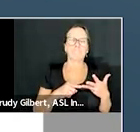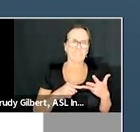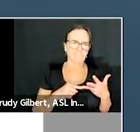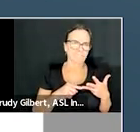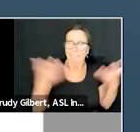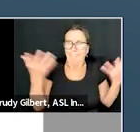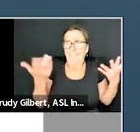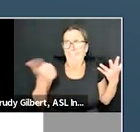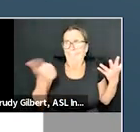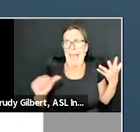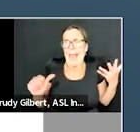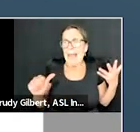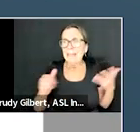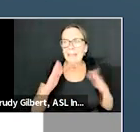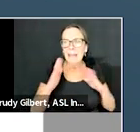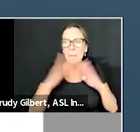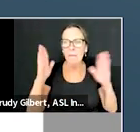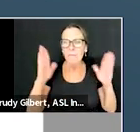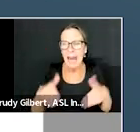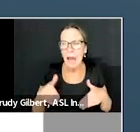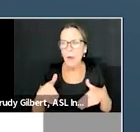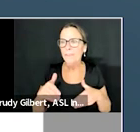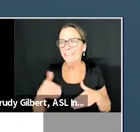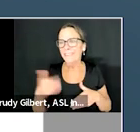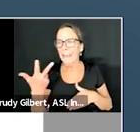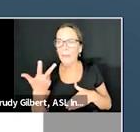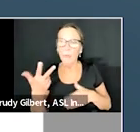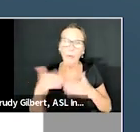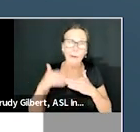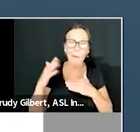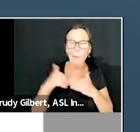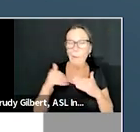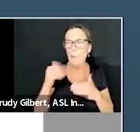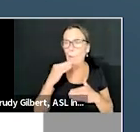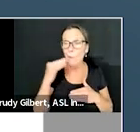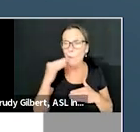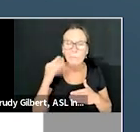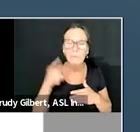pretty much any type of housing containing 3 or more dwelling units, hotels and motels.